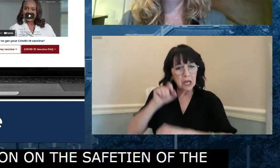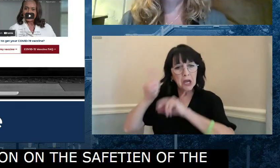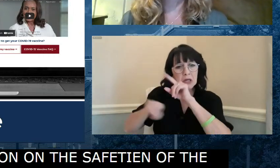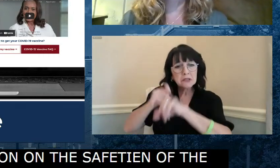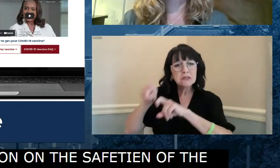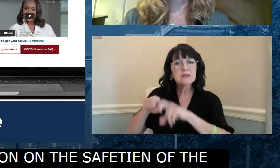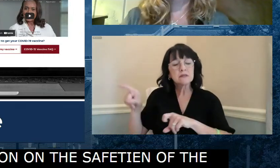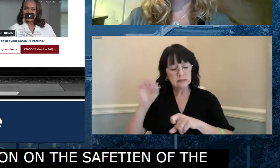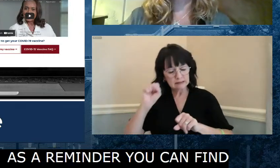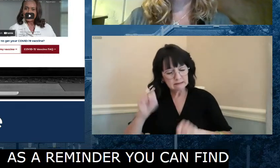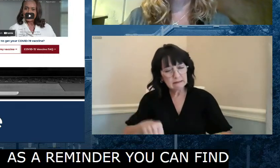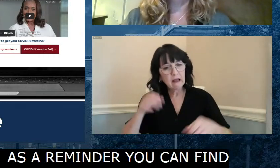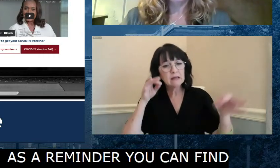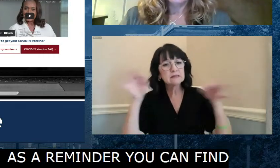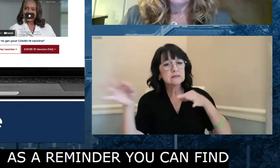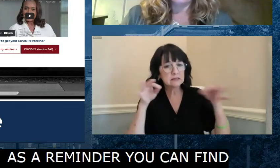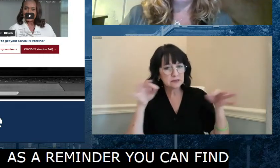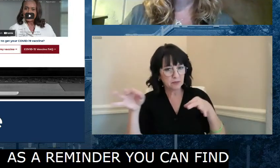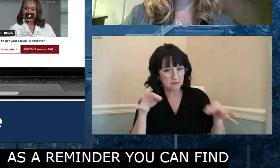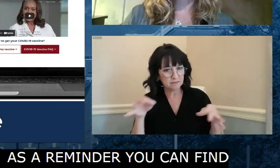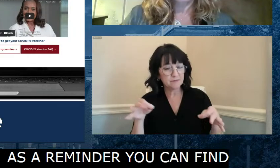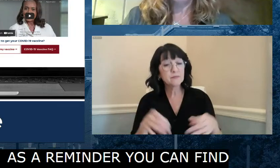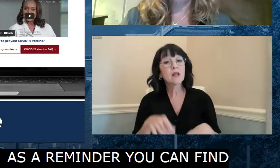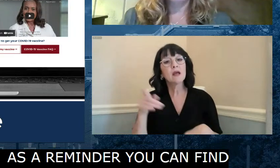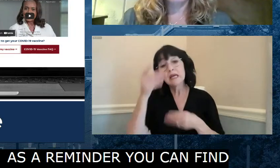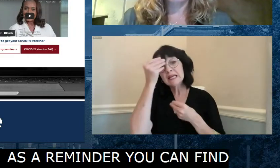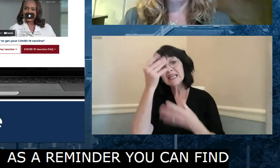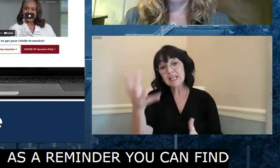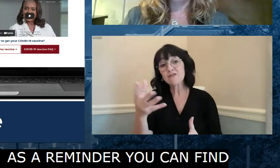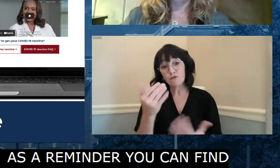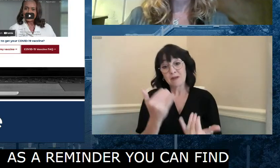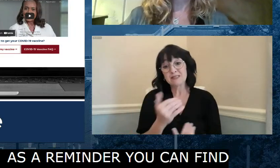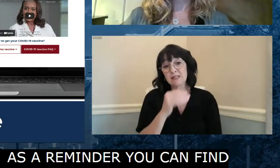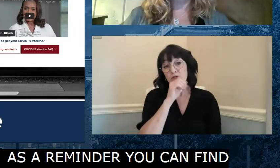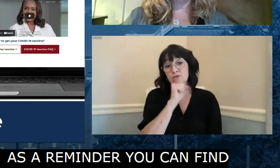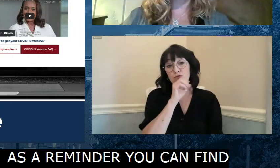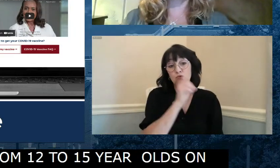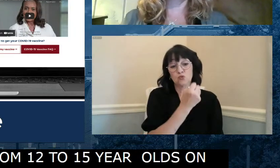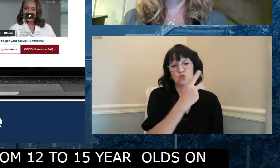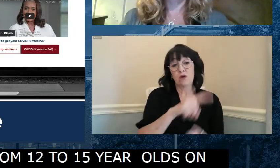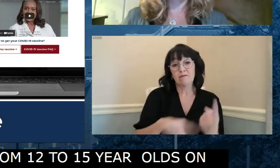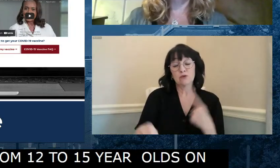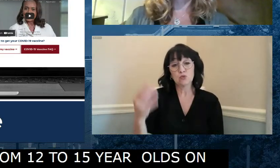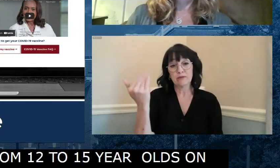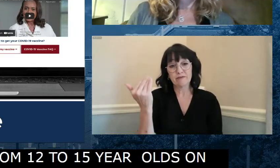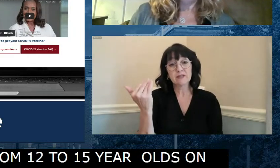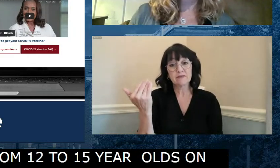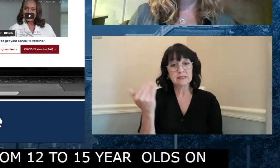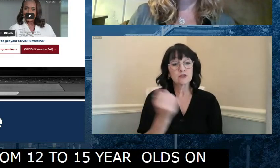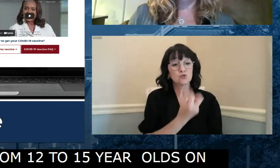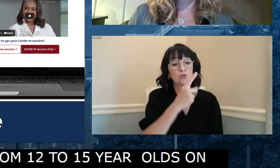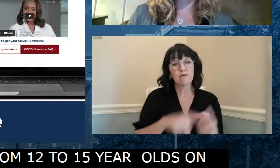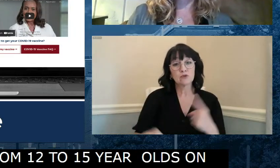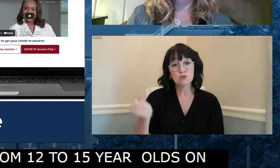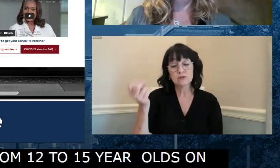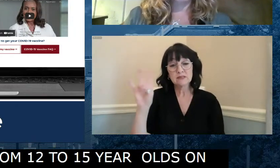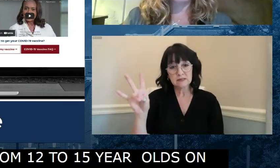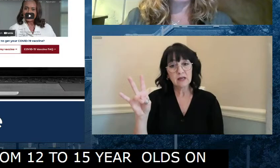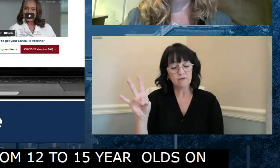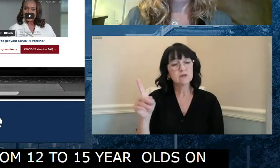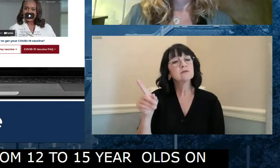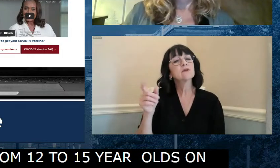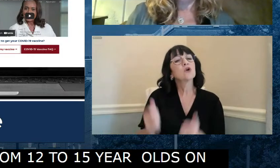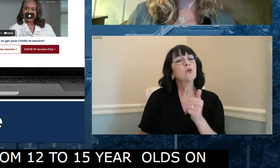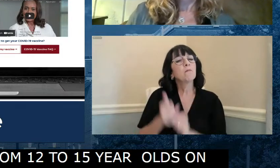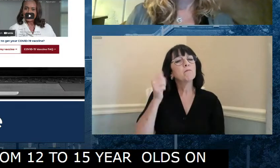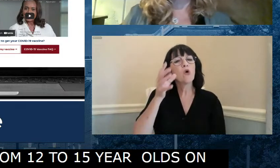to 15-year-olds on our website. And since parents indicated they feel most comfortable getting kids vaccinated by their